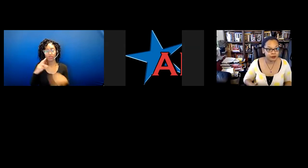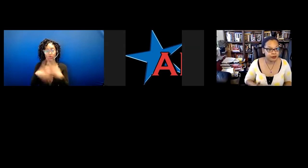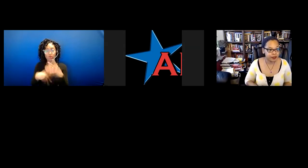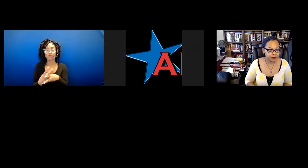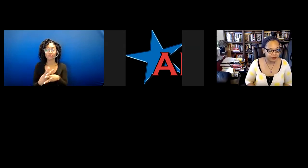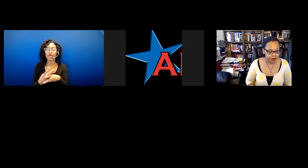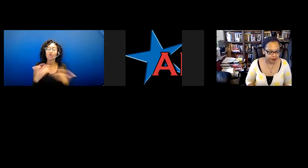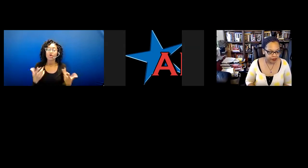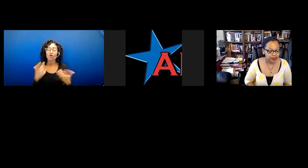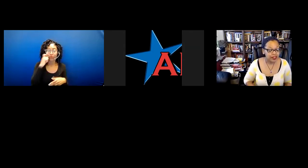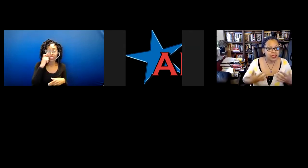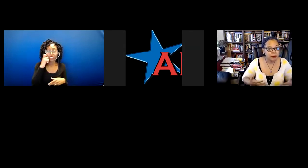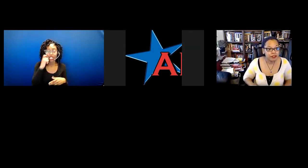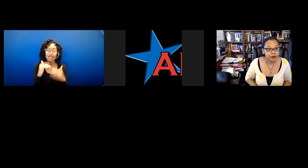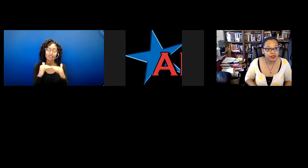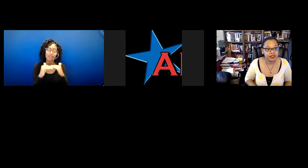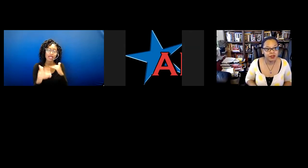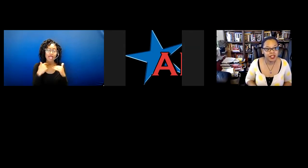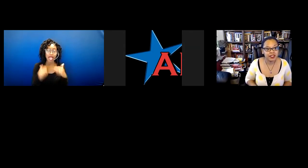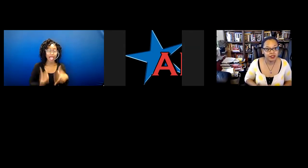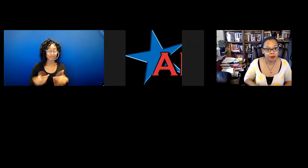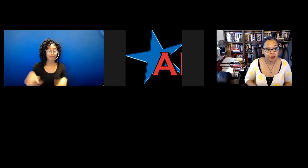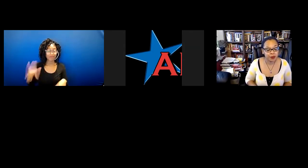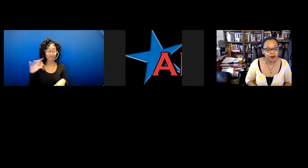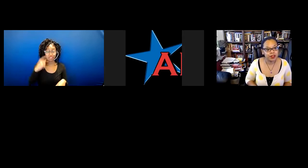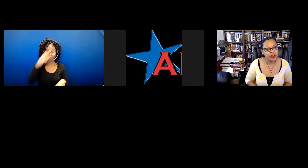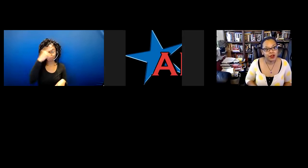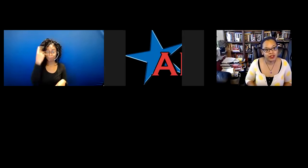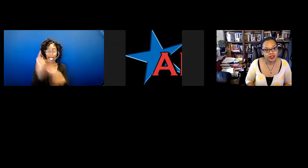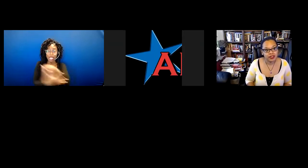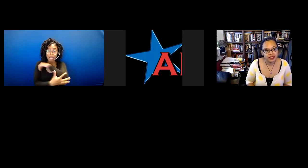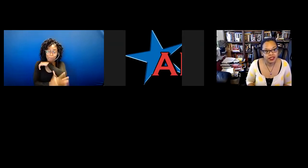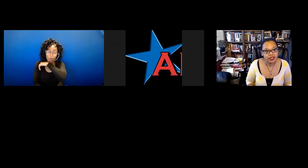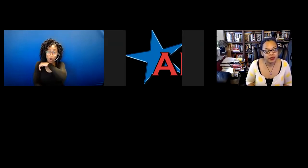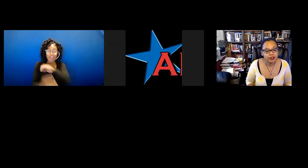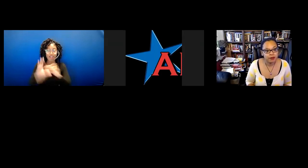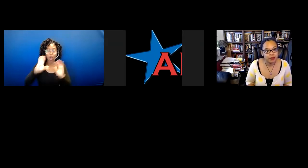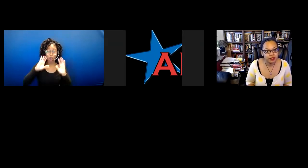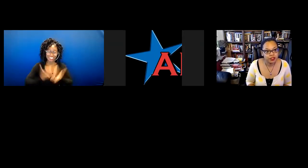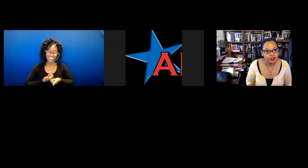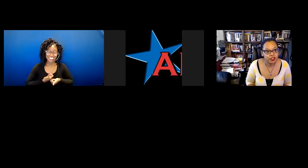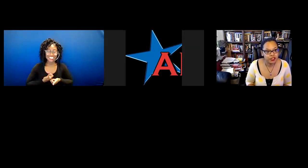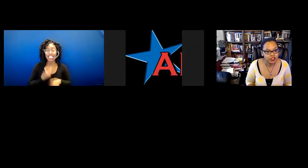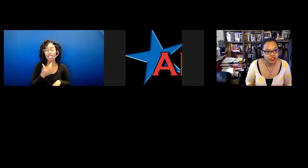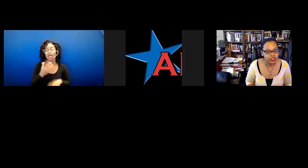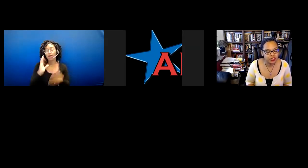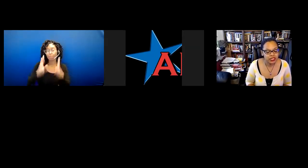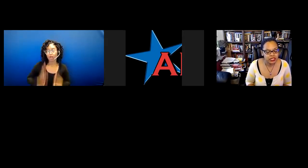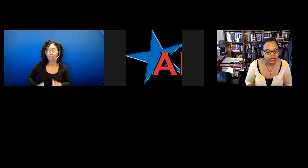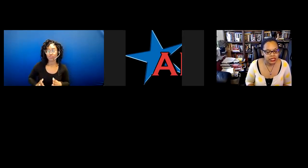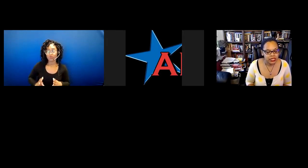ableism as well. I came up in this world as a Black, poor, autistic person of marginalized